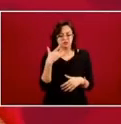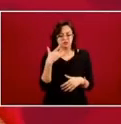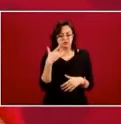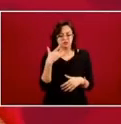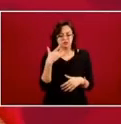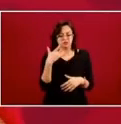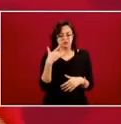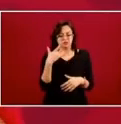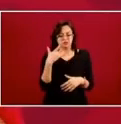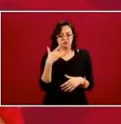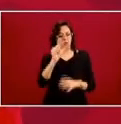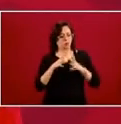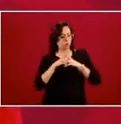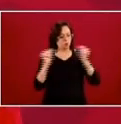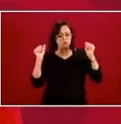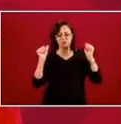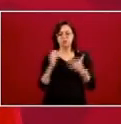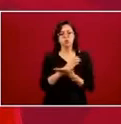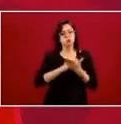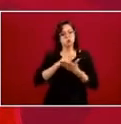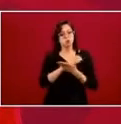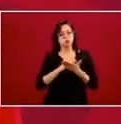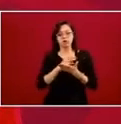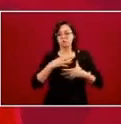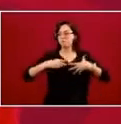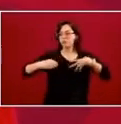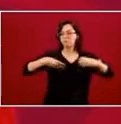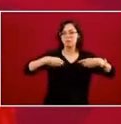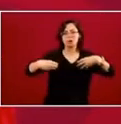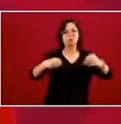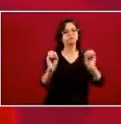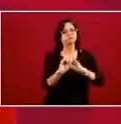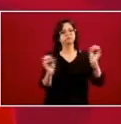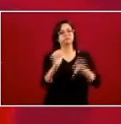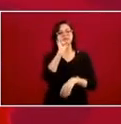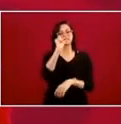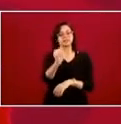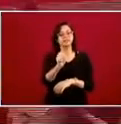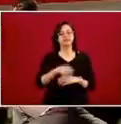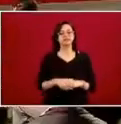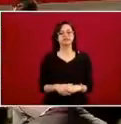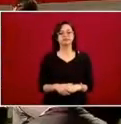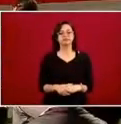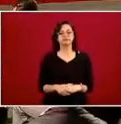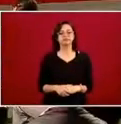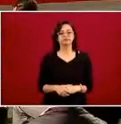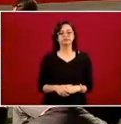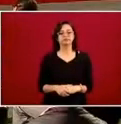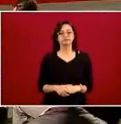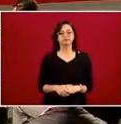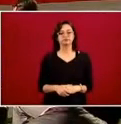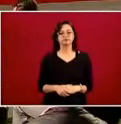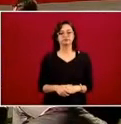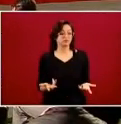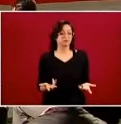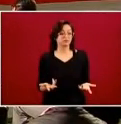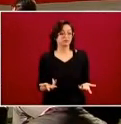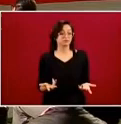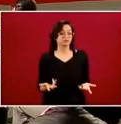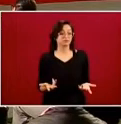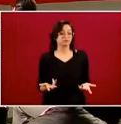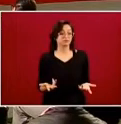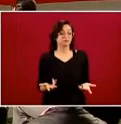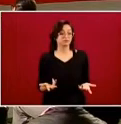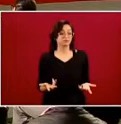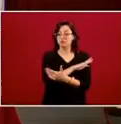advancement, and after 10 days or so they won't be exhibiting any symptoms and they won't have an effective transmission